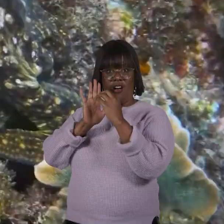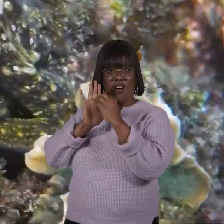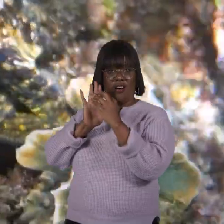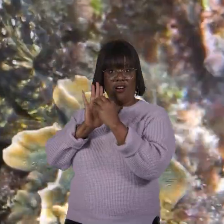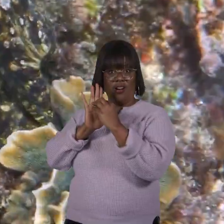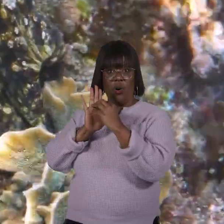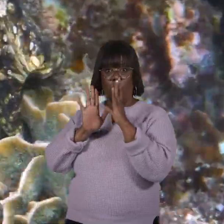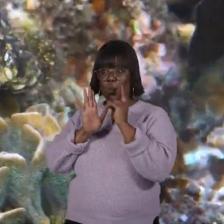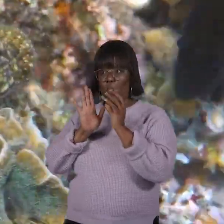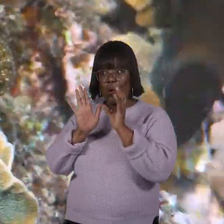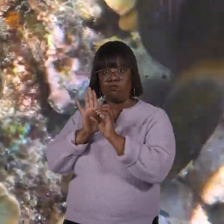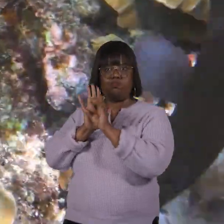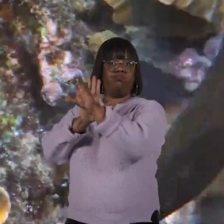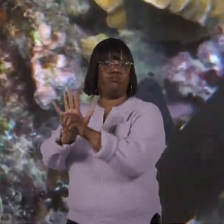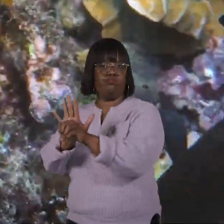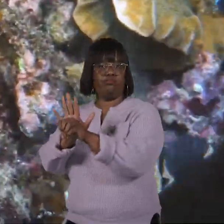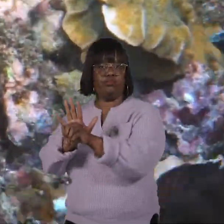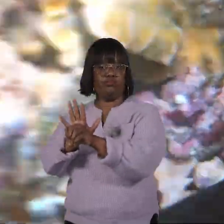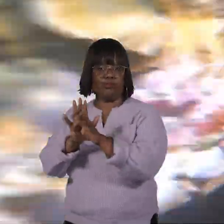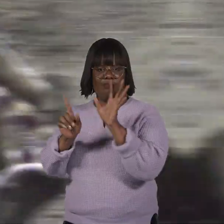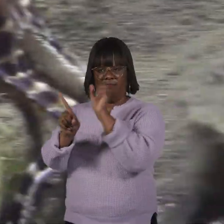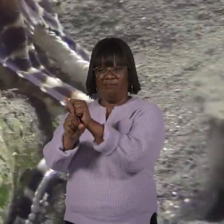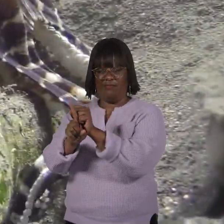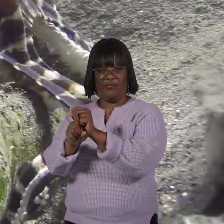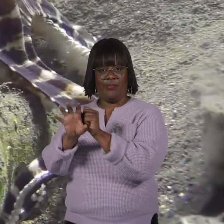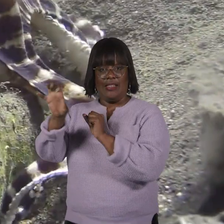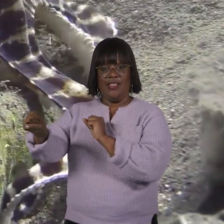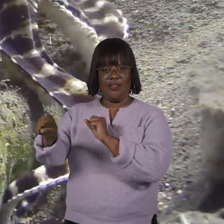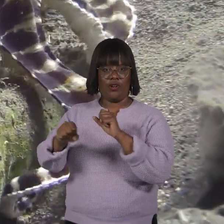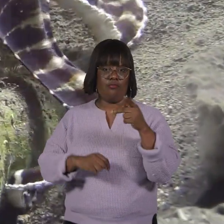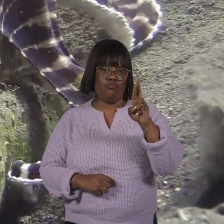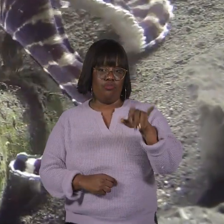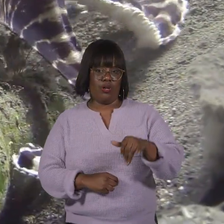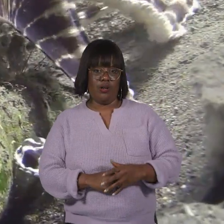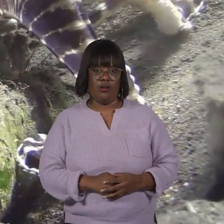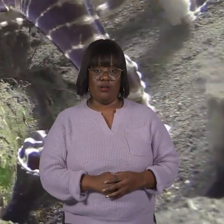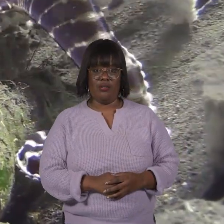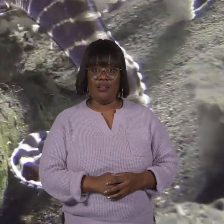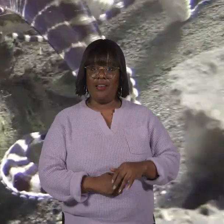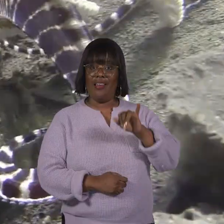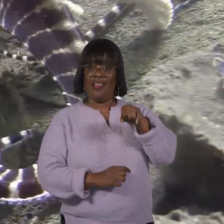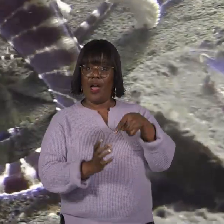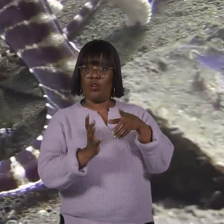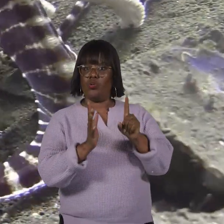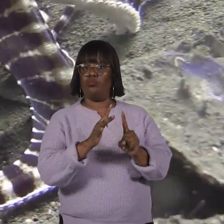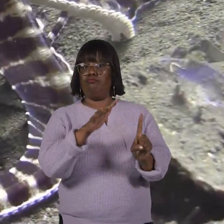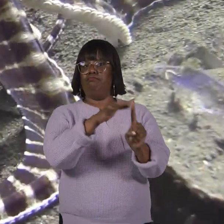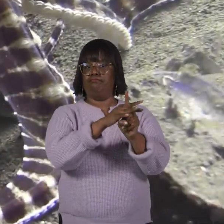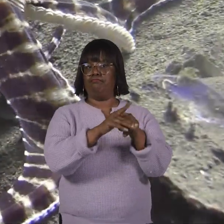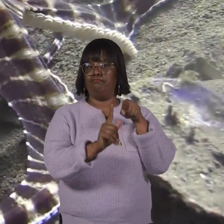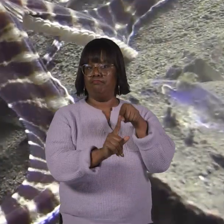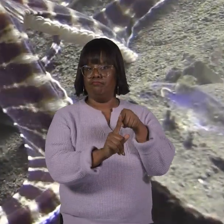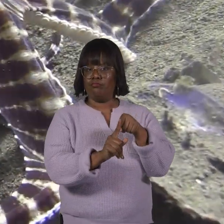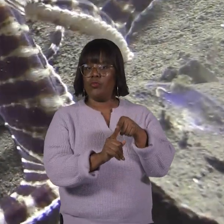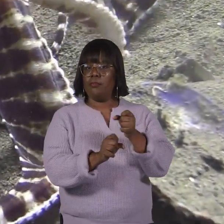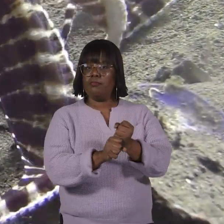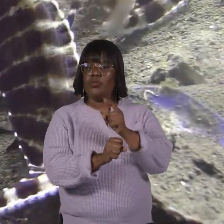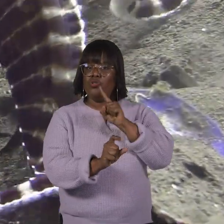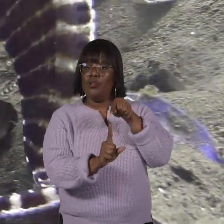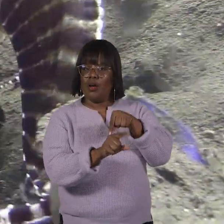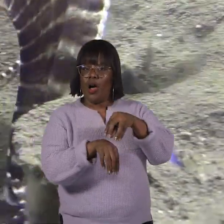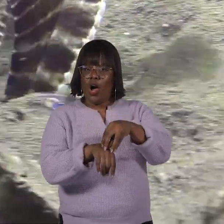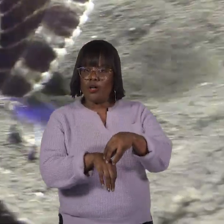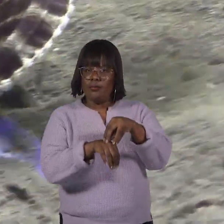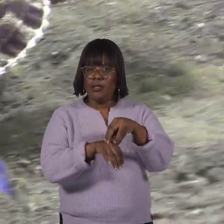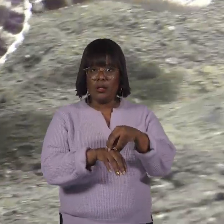action, creating a powerful grip on the prey. The chemoirritant receptors come into play, ensuring the octopus doesn't